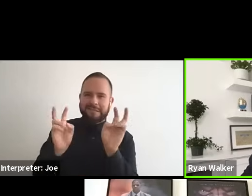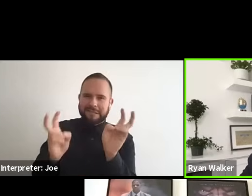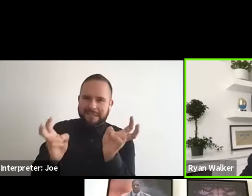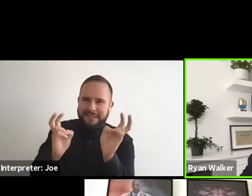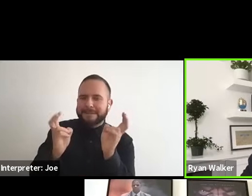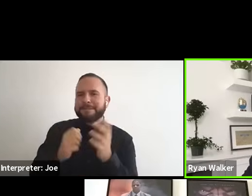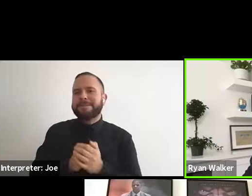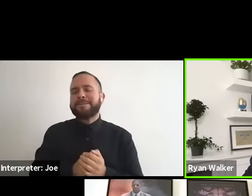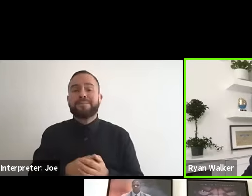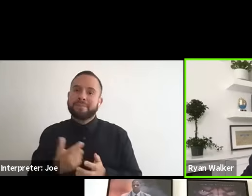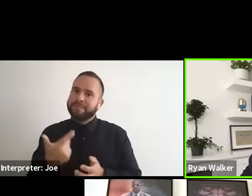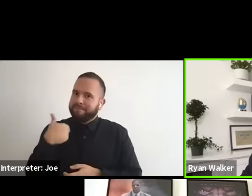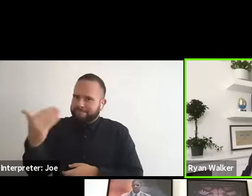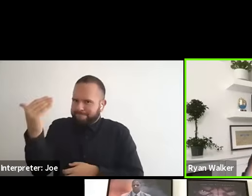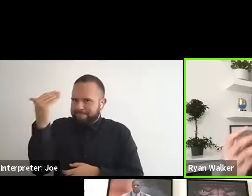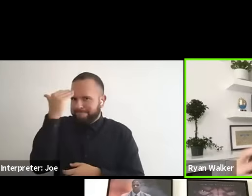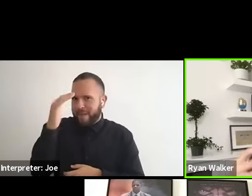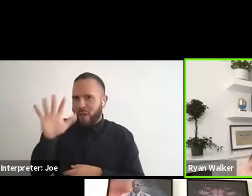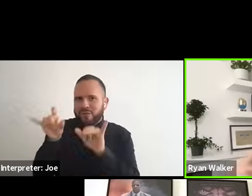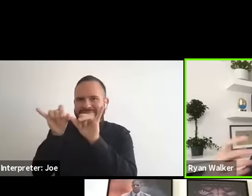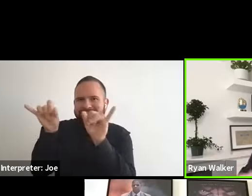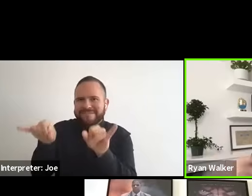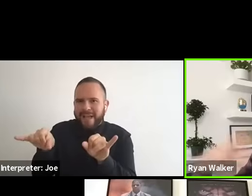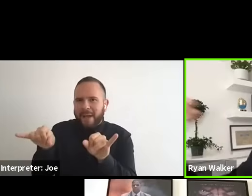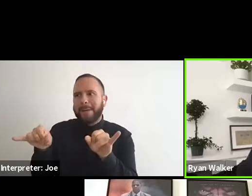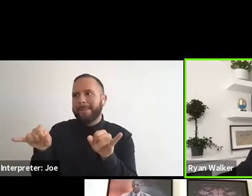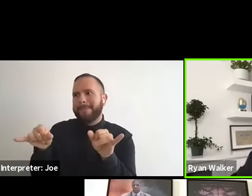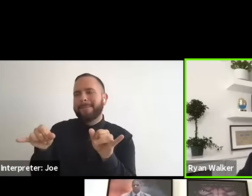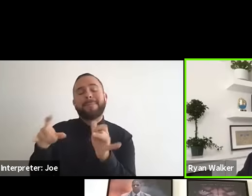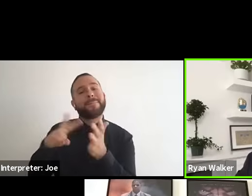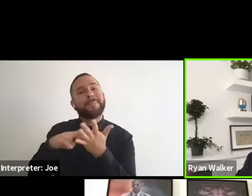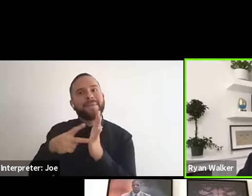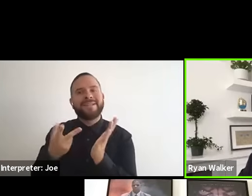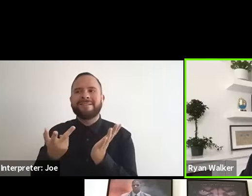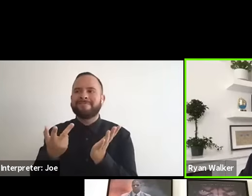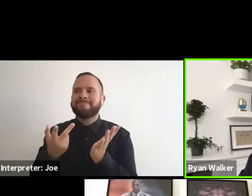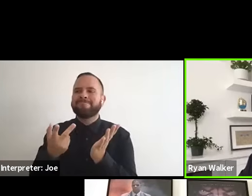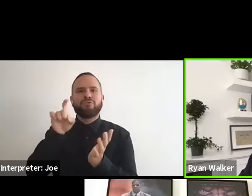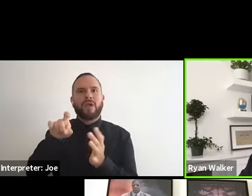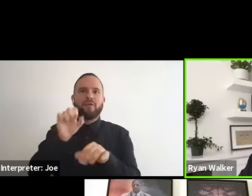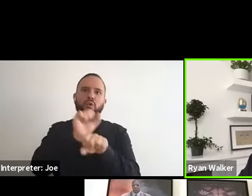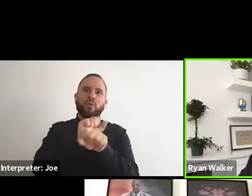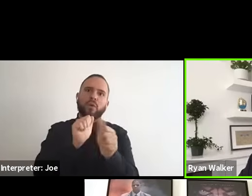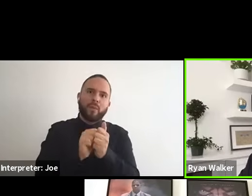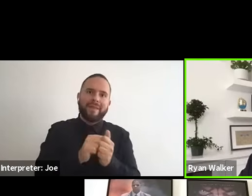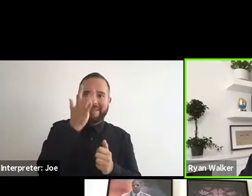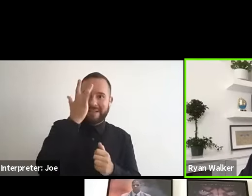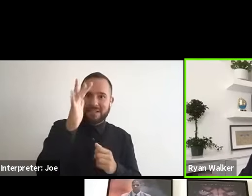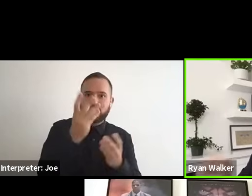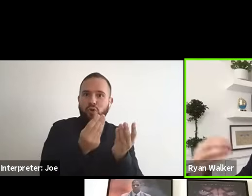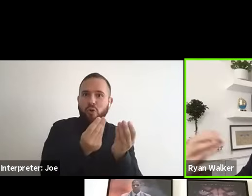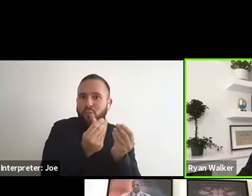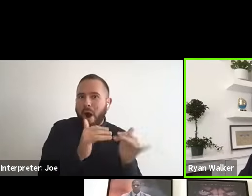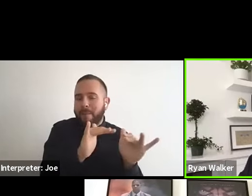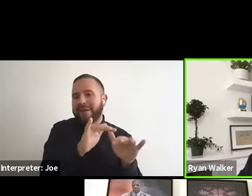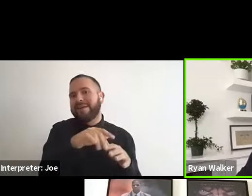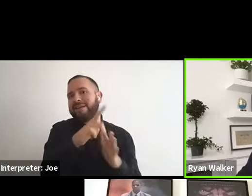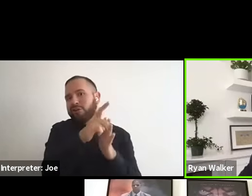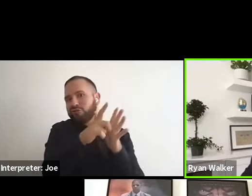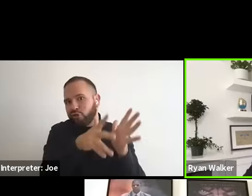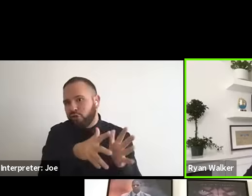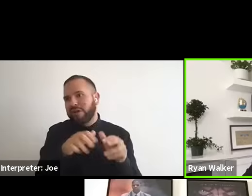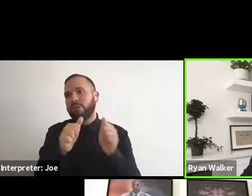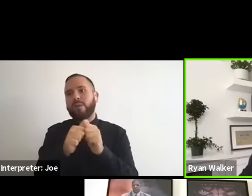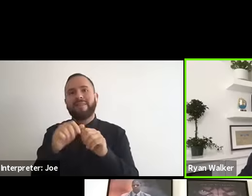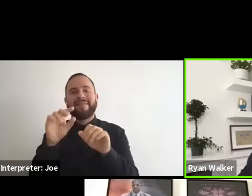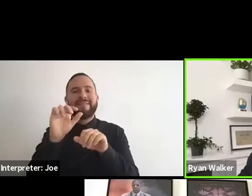with the interface with, how you have to work with the intellectual property attorney, with the agency, with the manager.